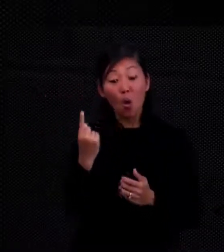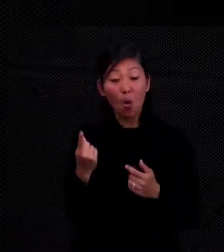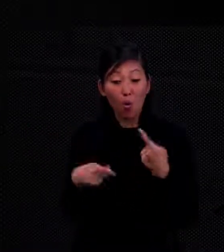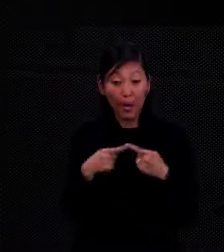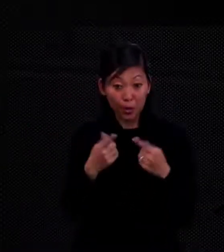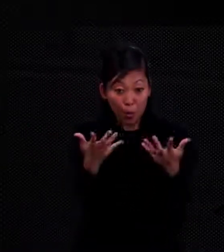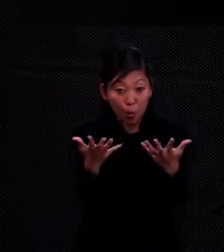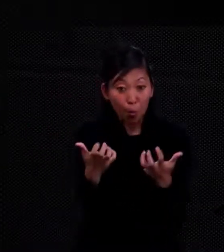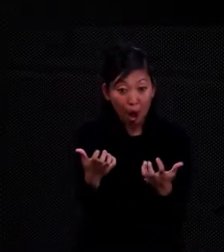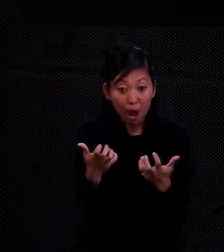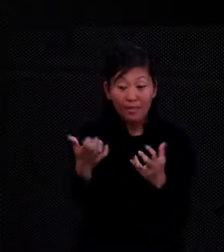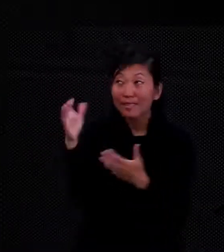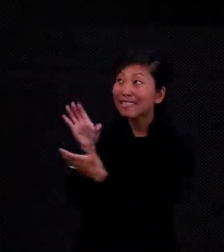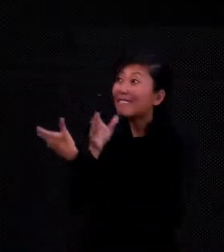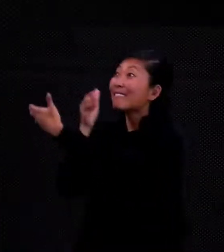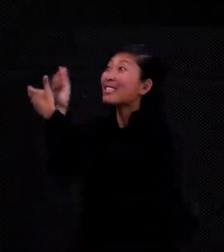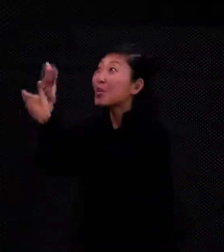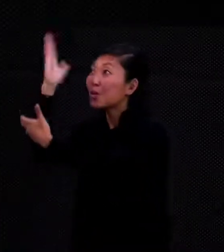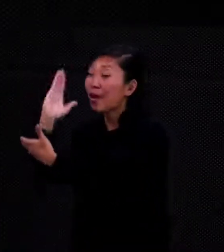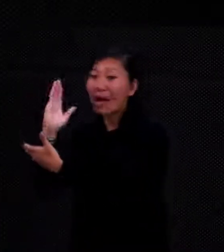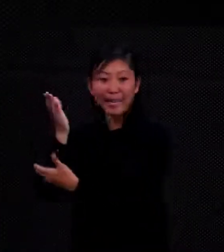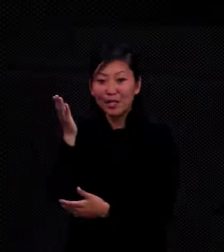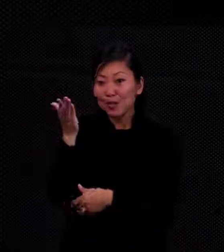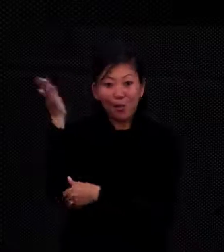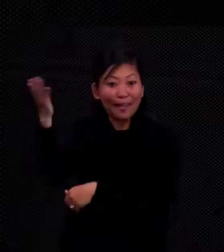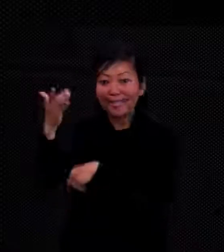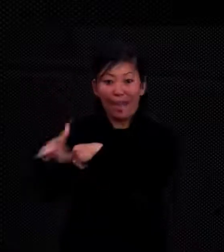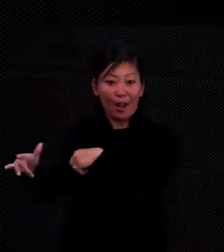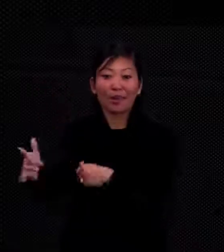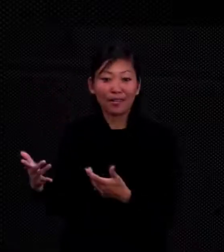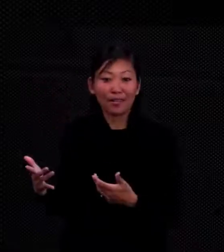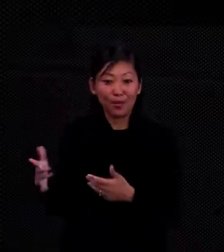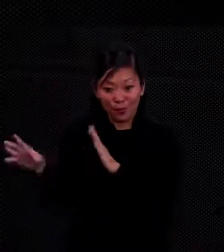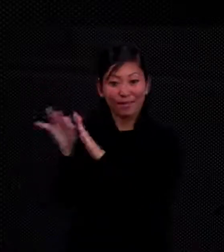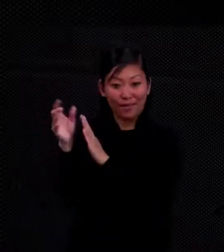near to him, he is right there, drawing near to you.